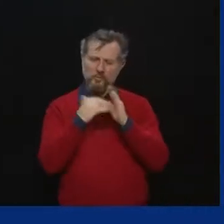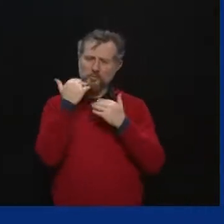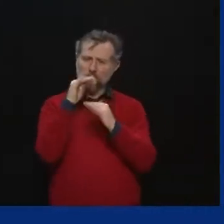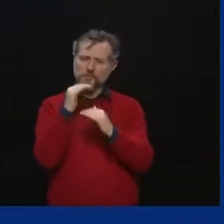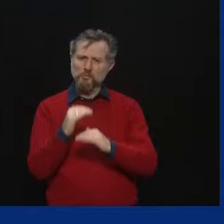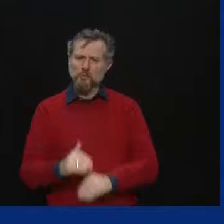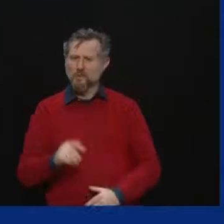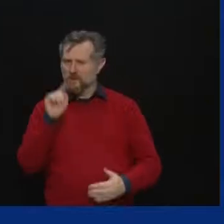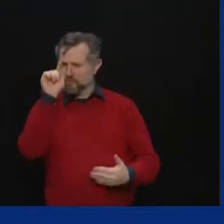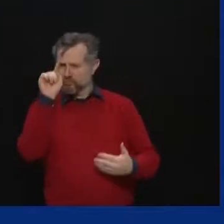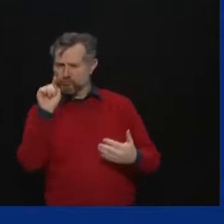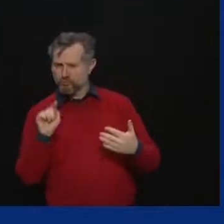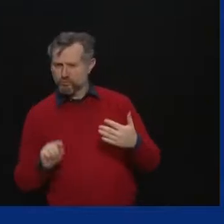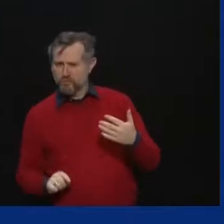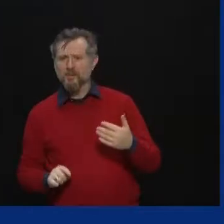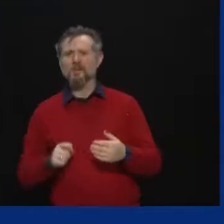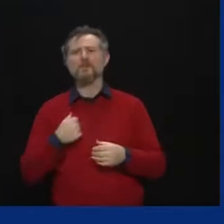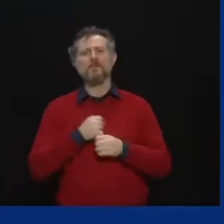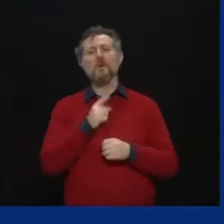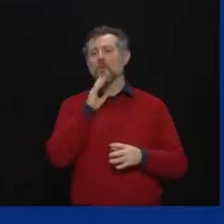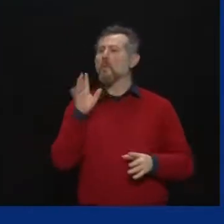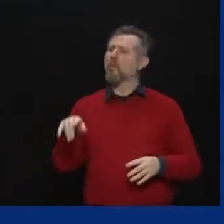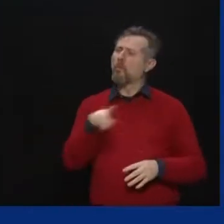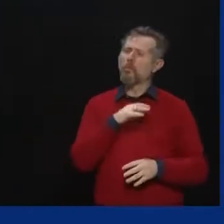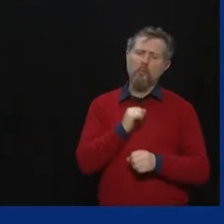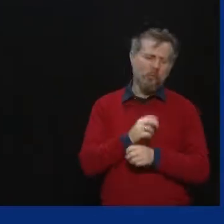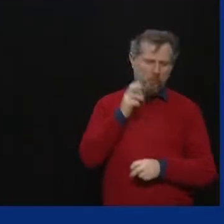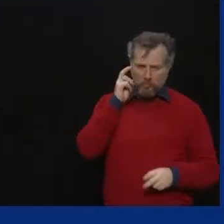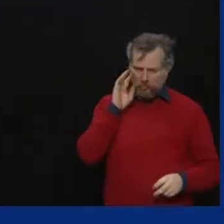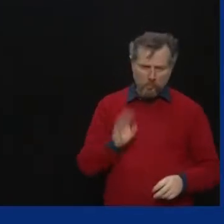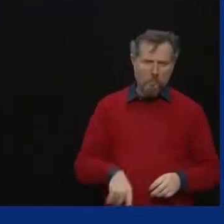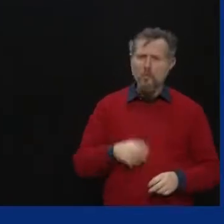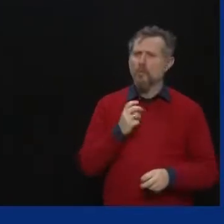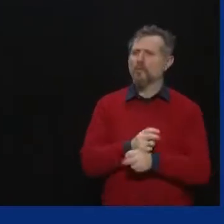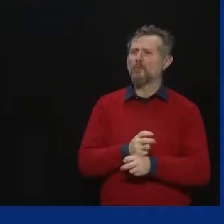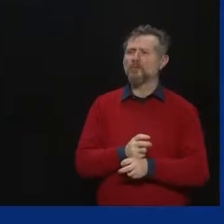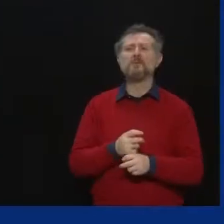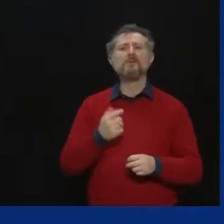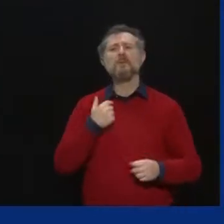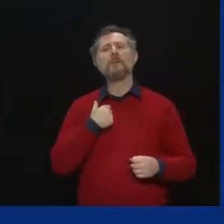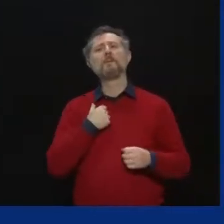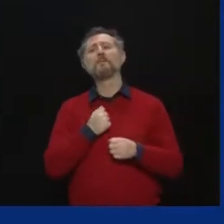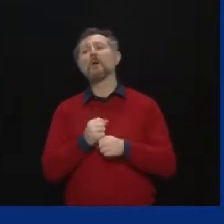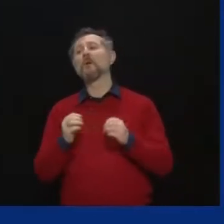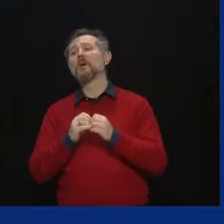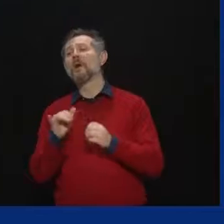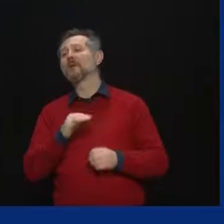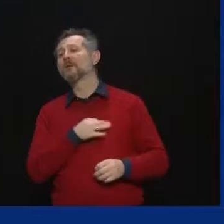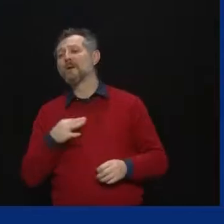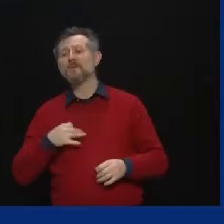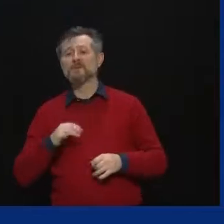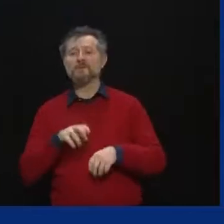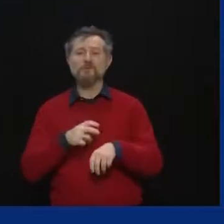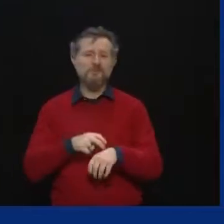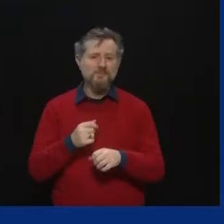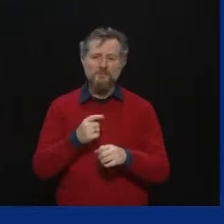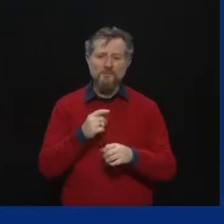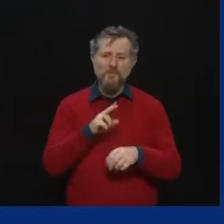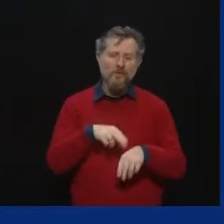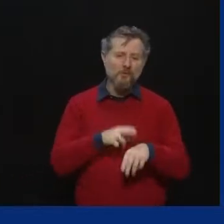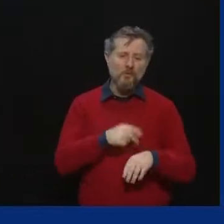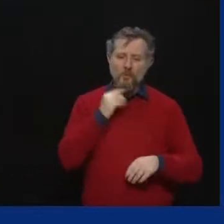how hard they have been working. We know that is why we put more staff from the National Guard in nursing homes